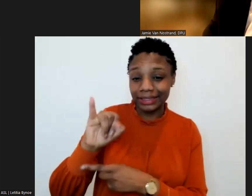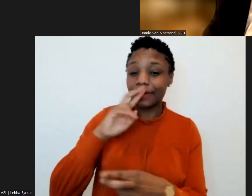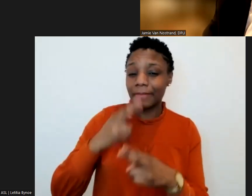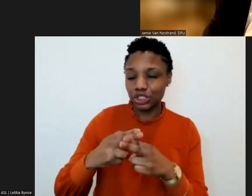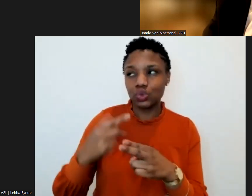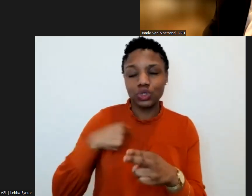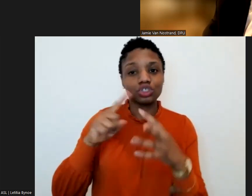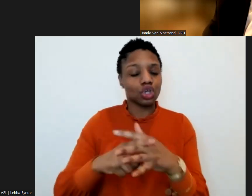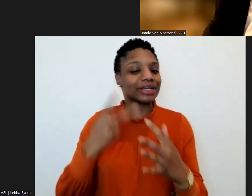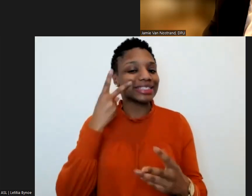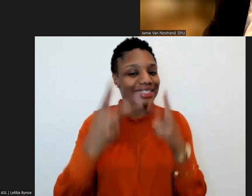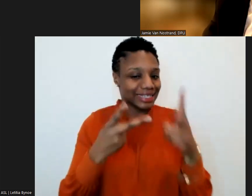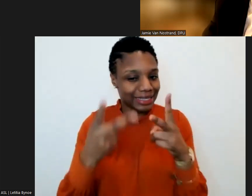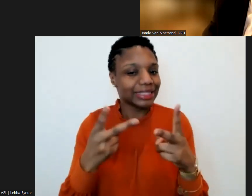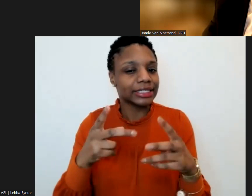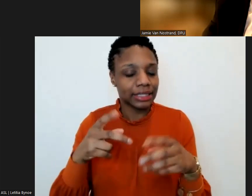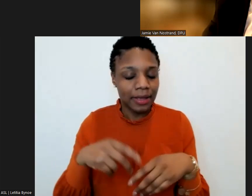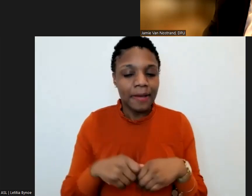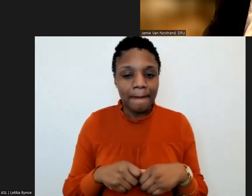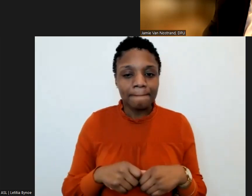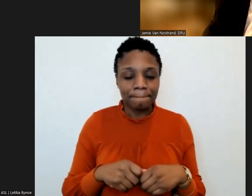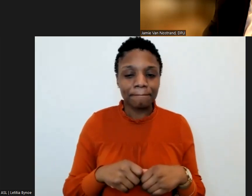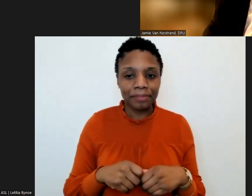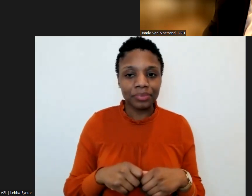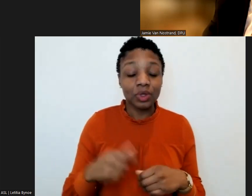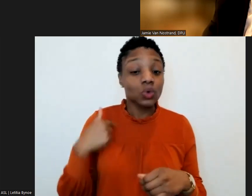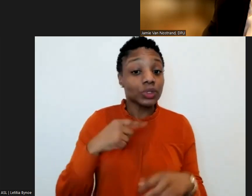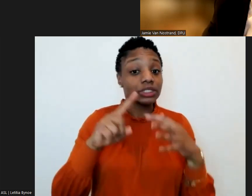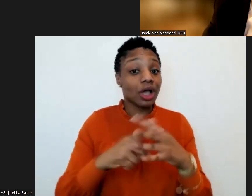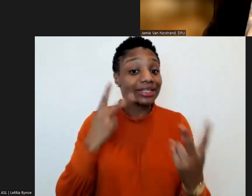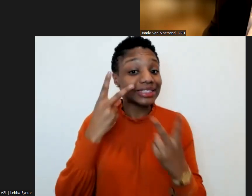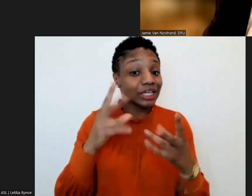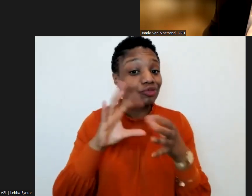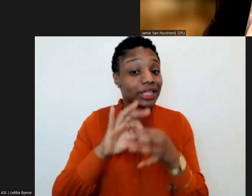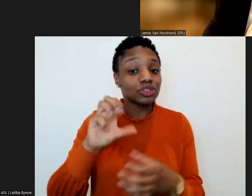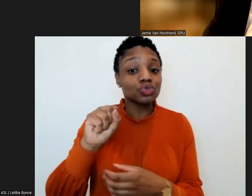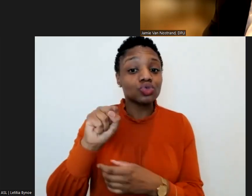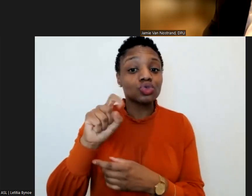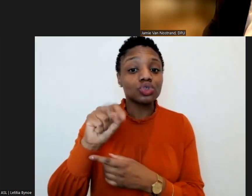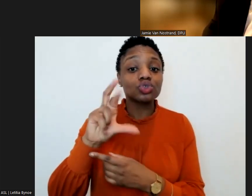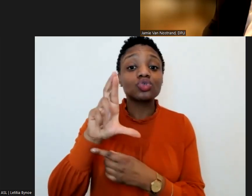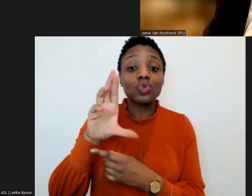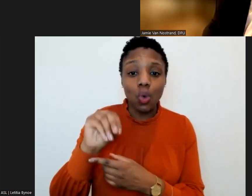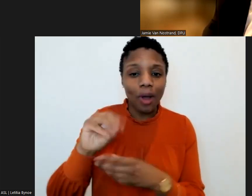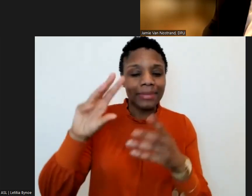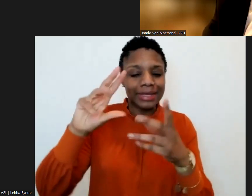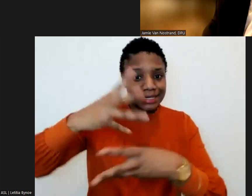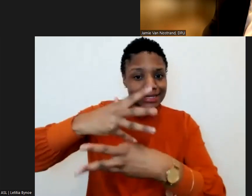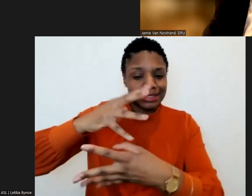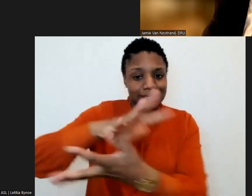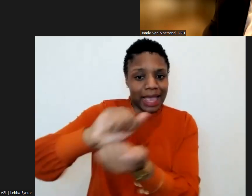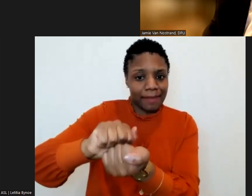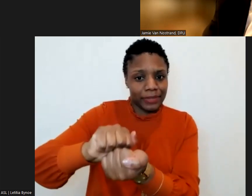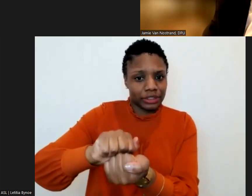things. But that's we've started saying some of these things in terms of storm damage reserves, where